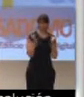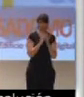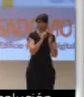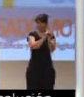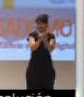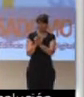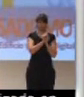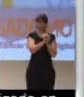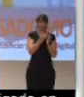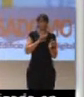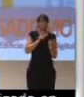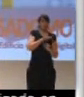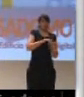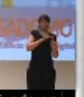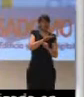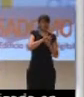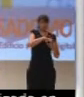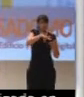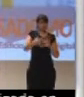could be used